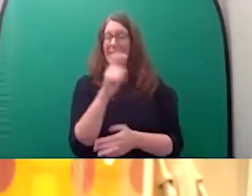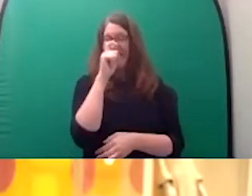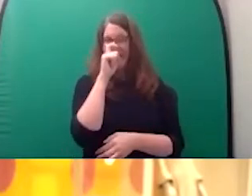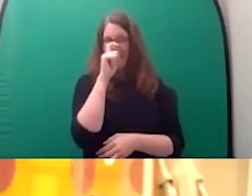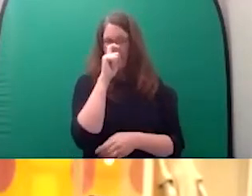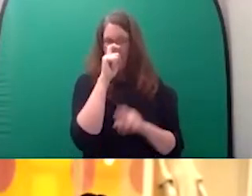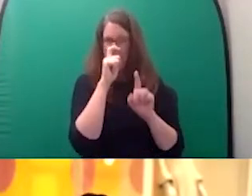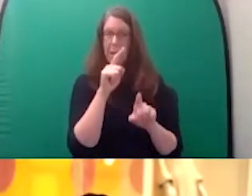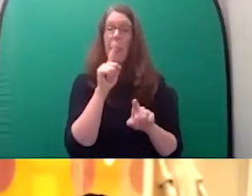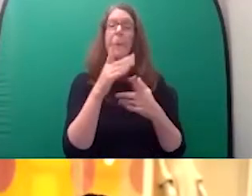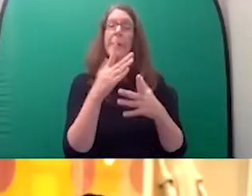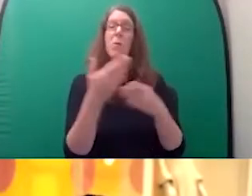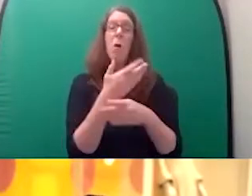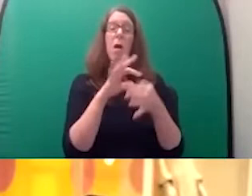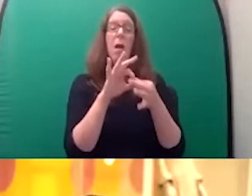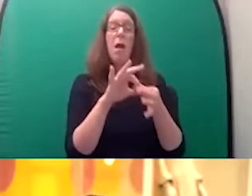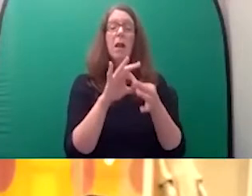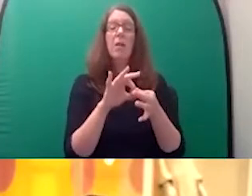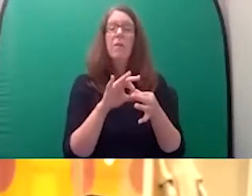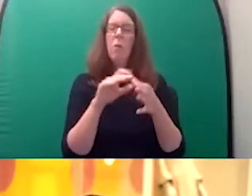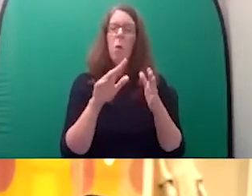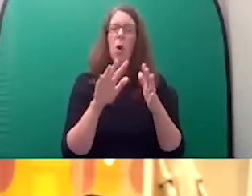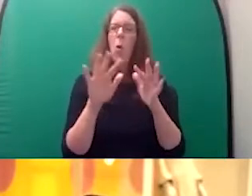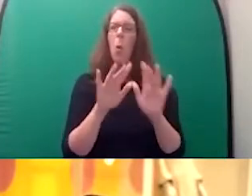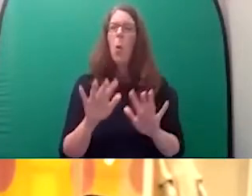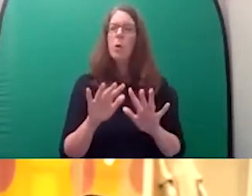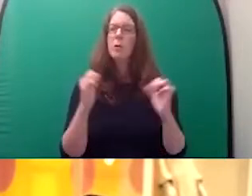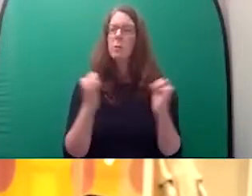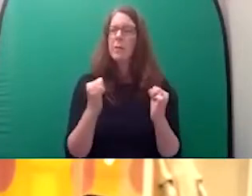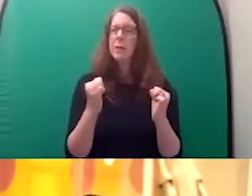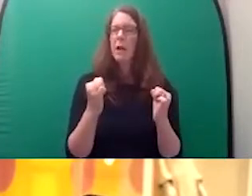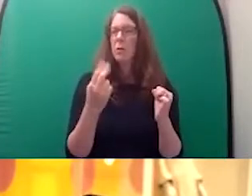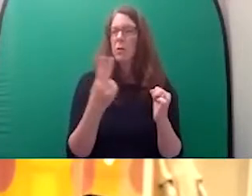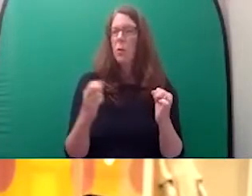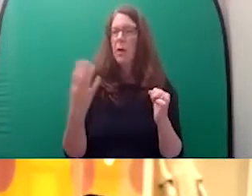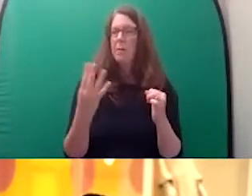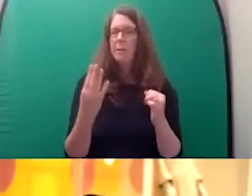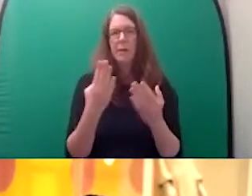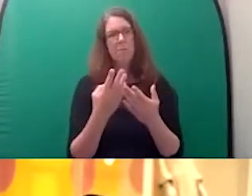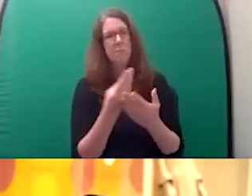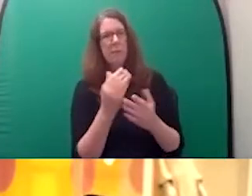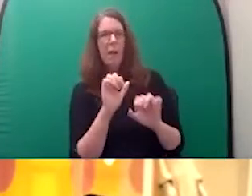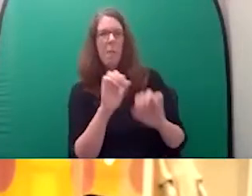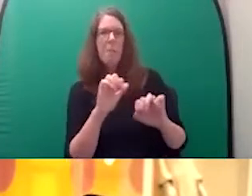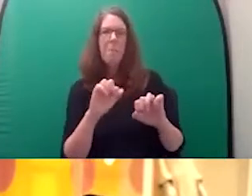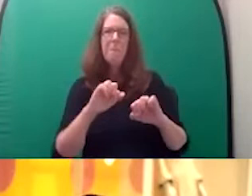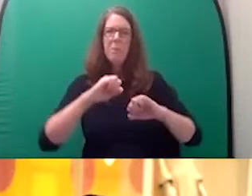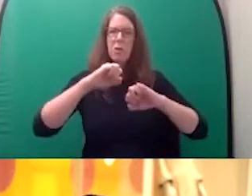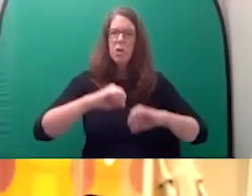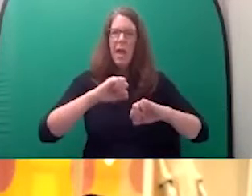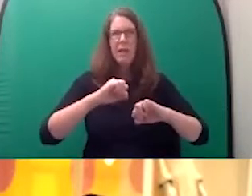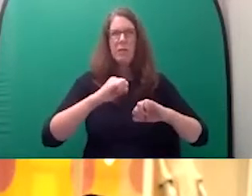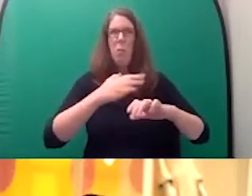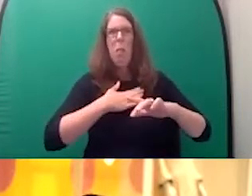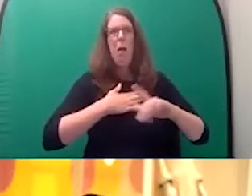18. Mm-hmm. And here are some chairs of theirs that we love to bring in our showroom spaces, and